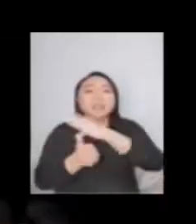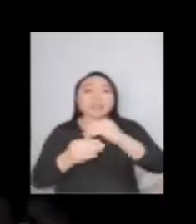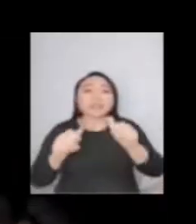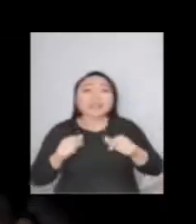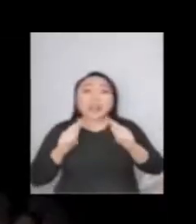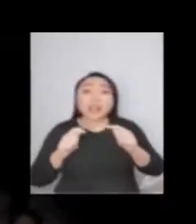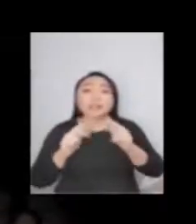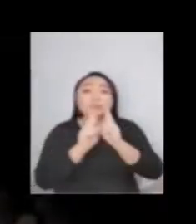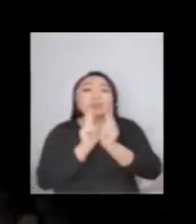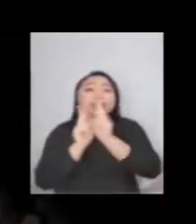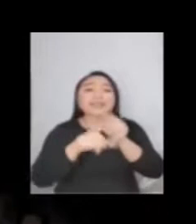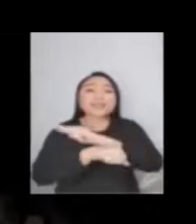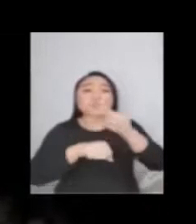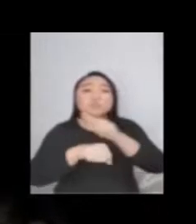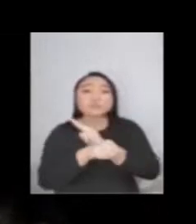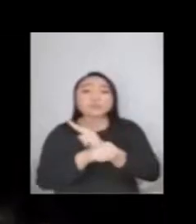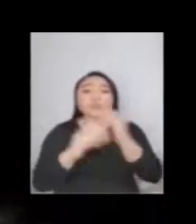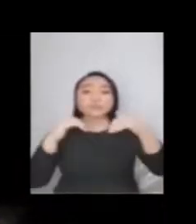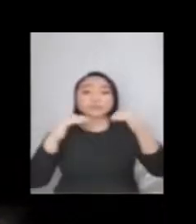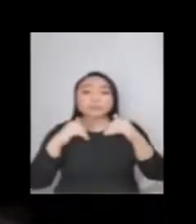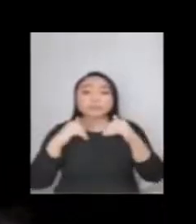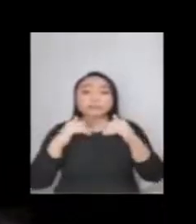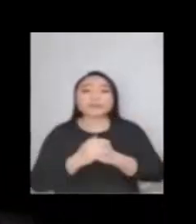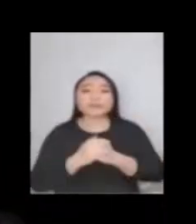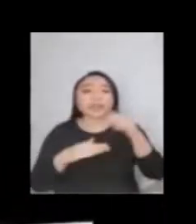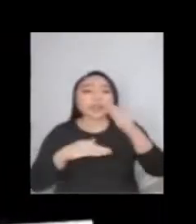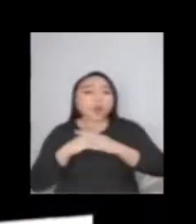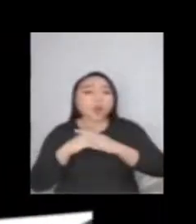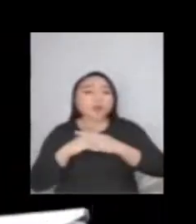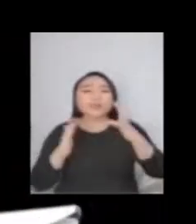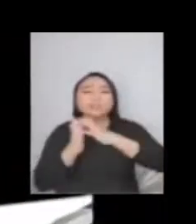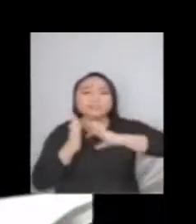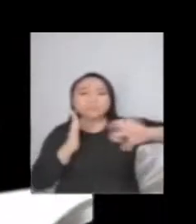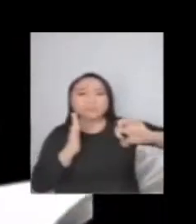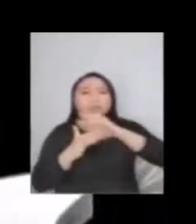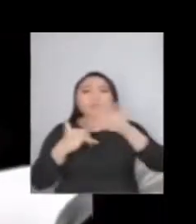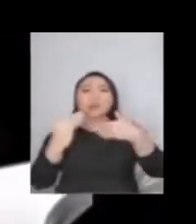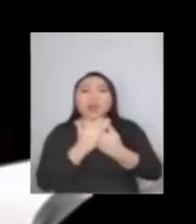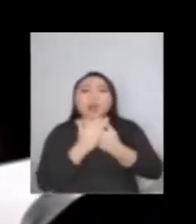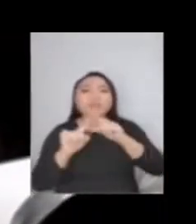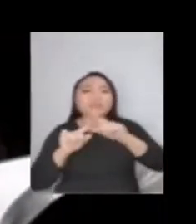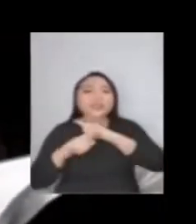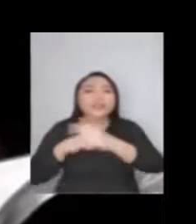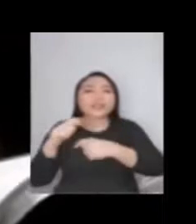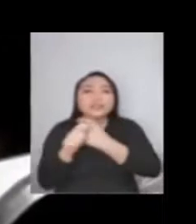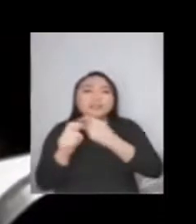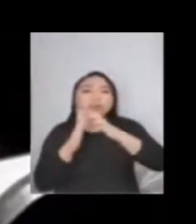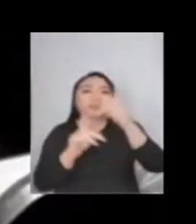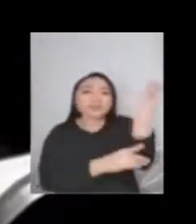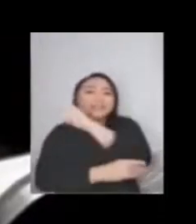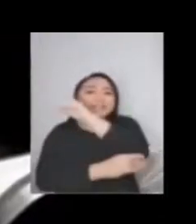O babae, anong katayuan mo sa pang-aabuso